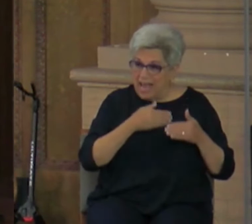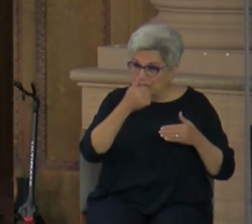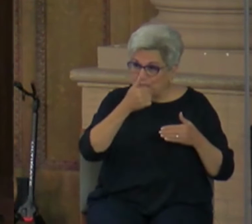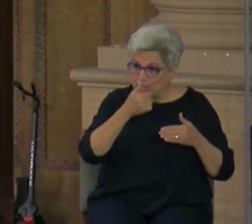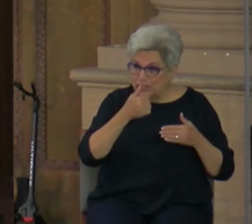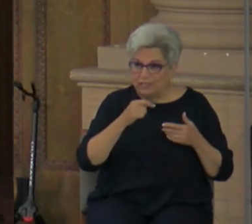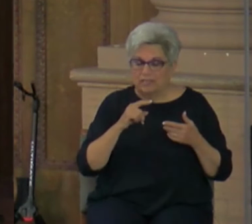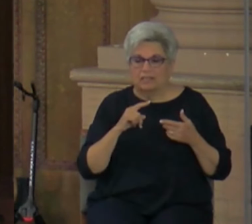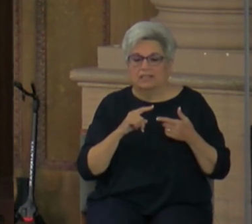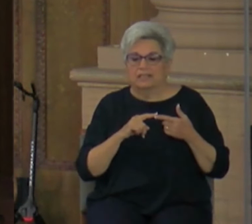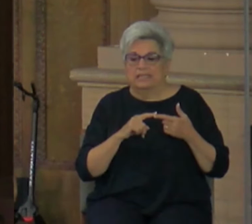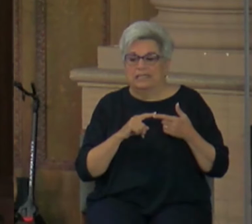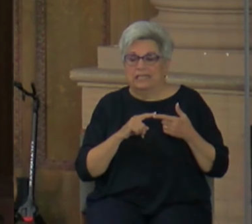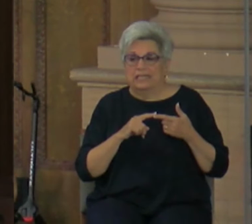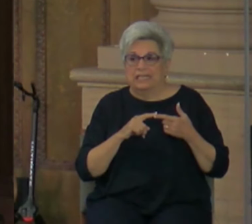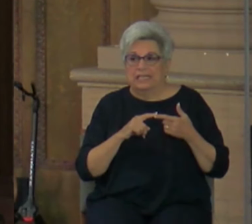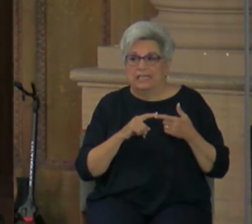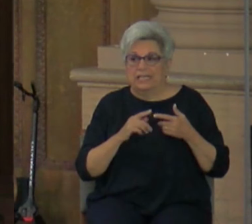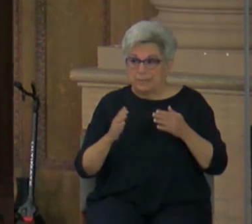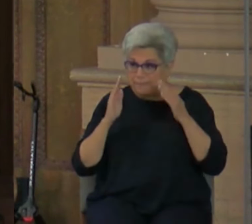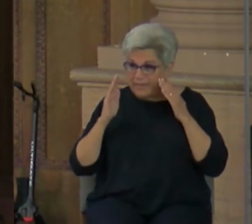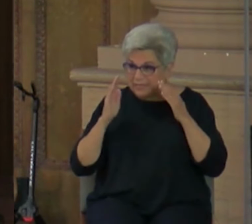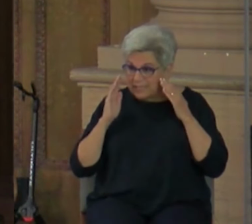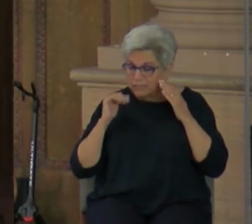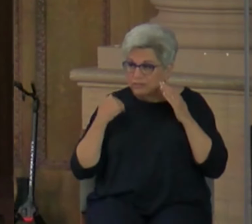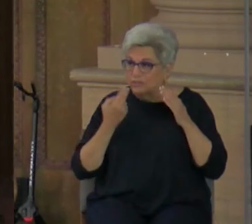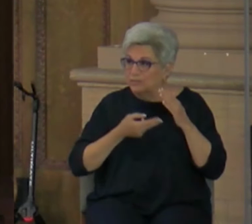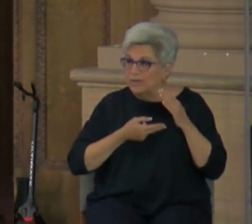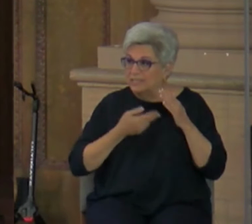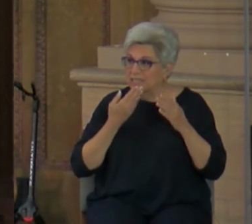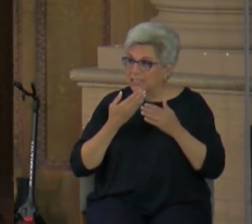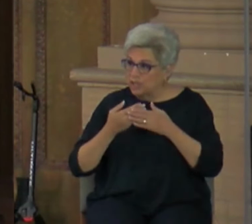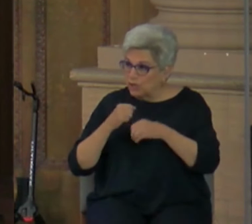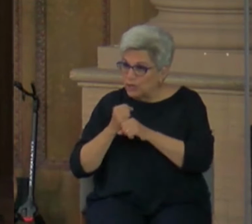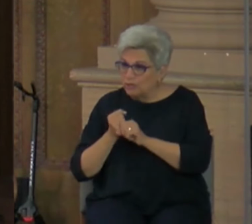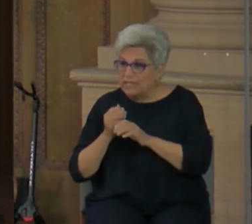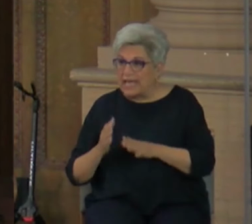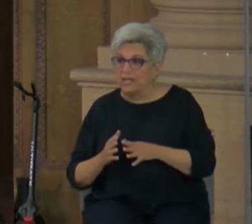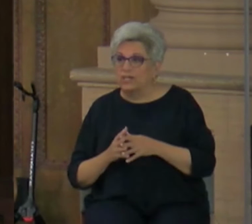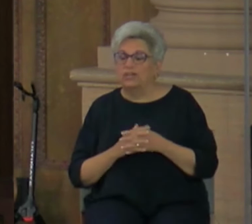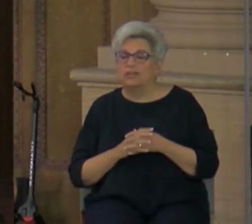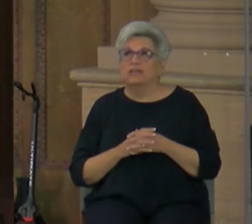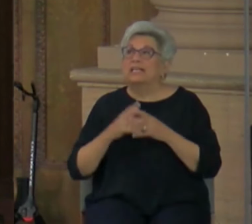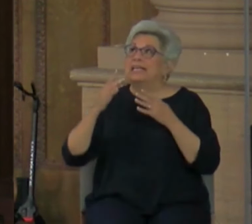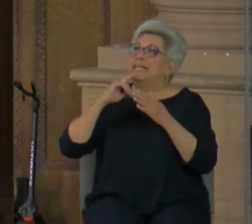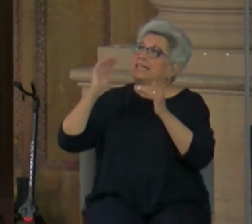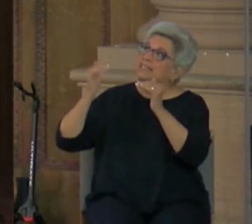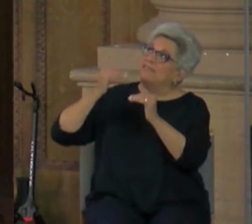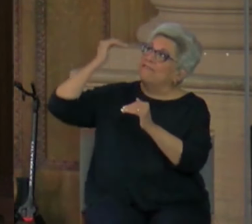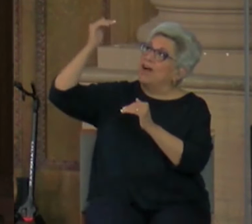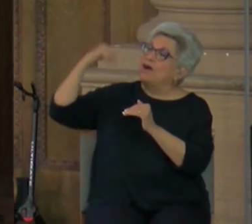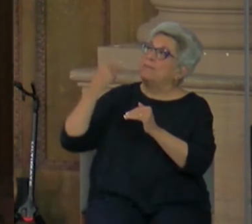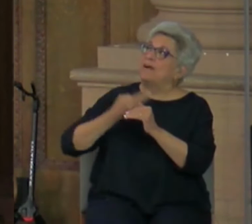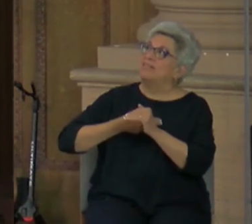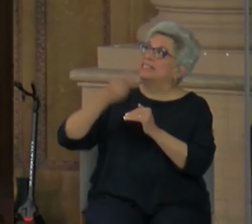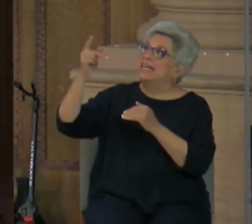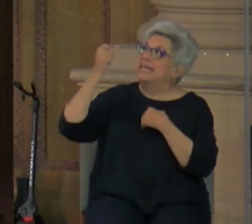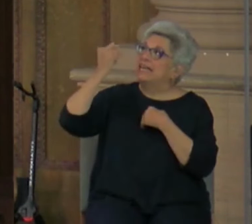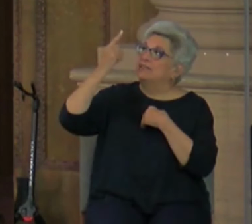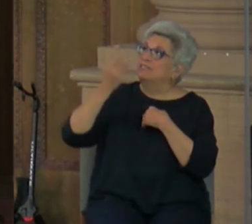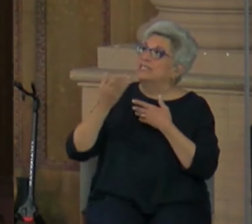deserve. He's attentive to his creation as the good creator. He is far above us, and he can comprehend what